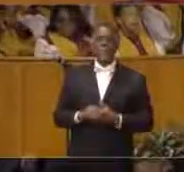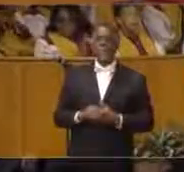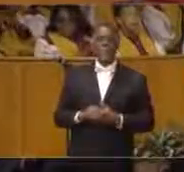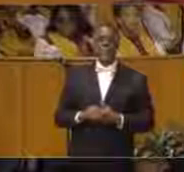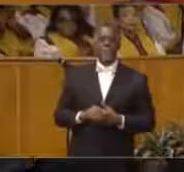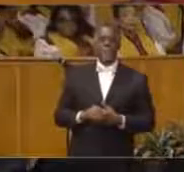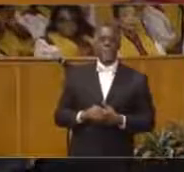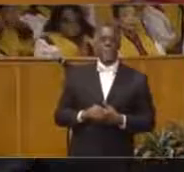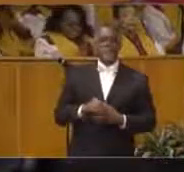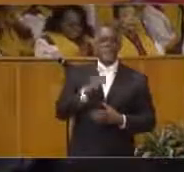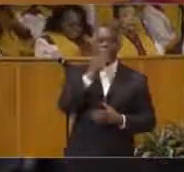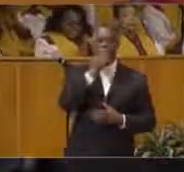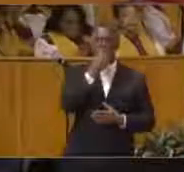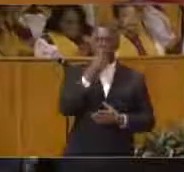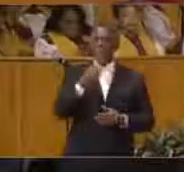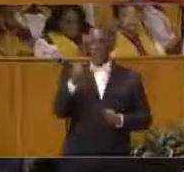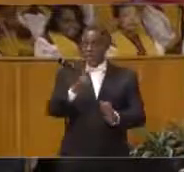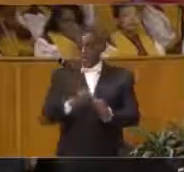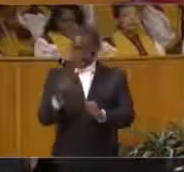Really?